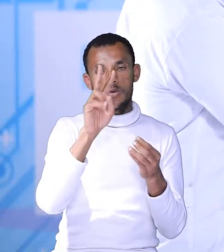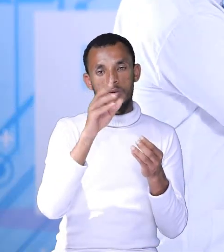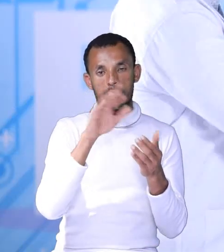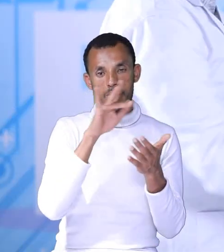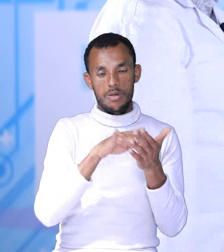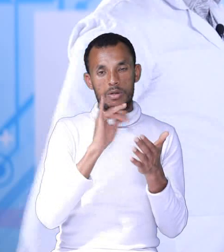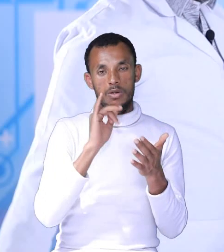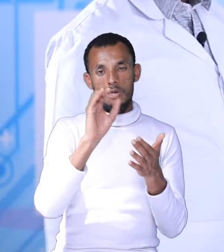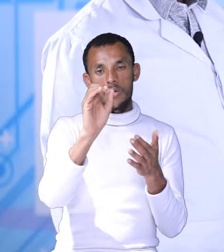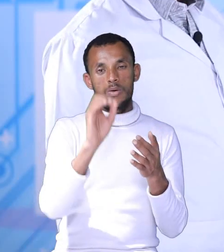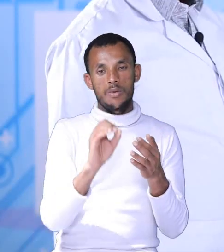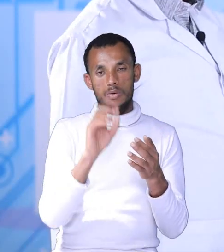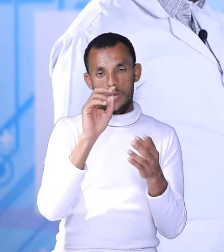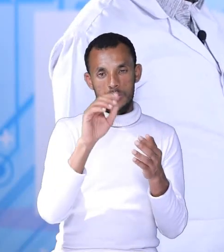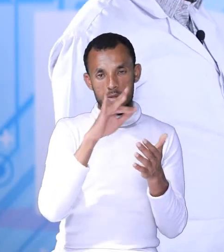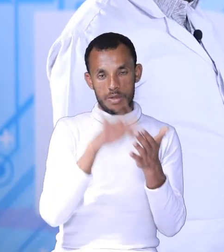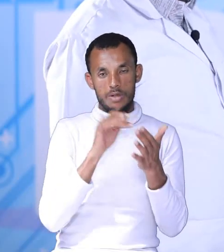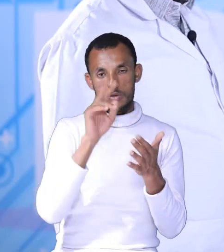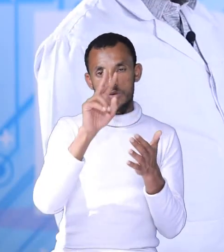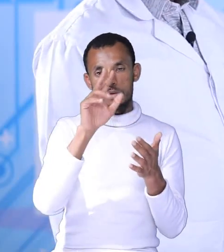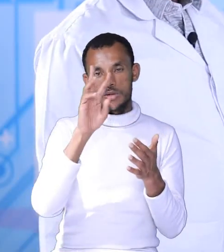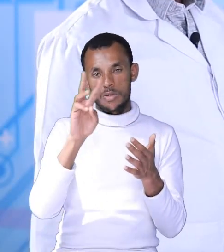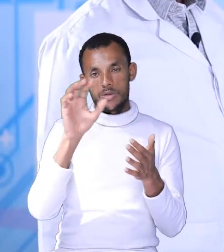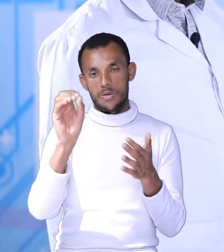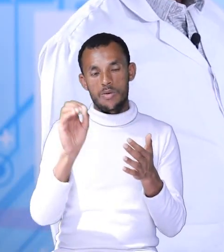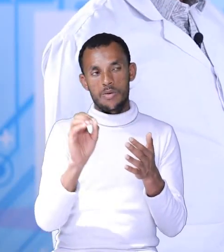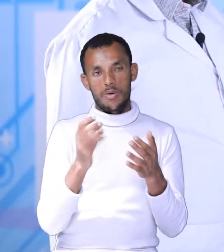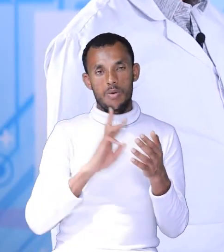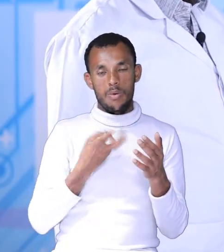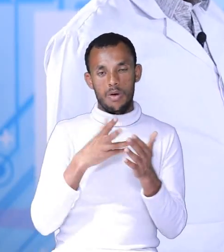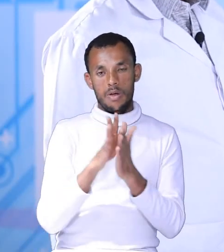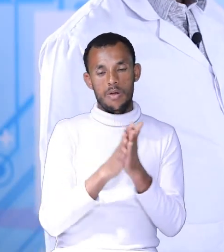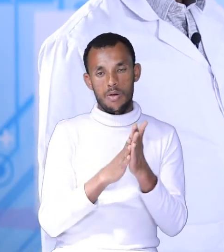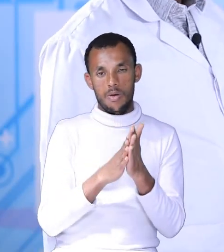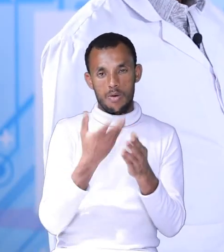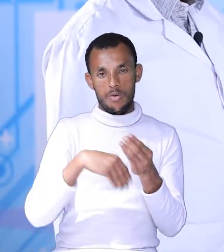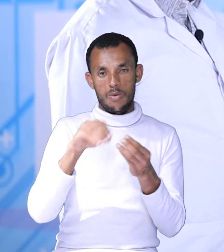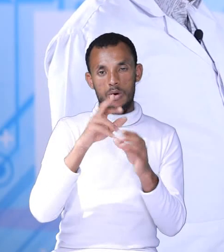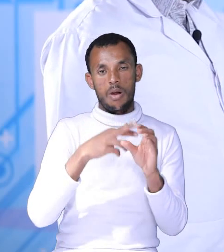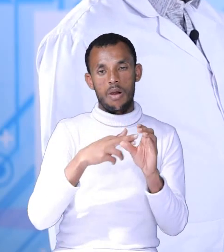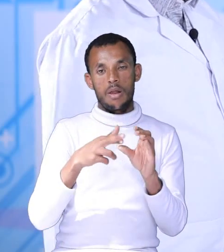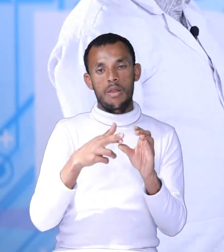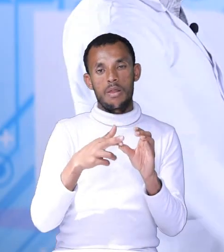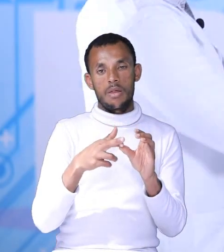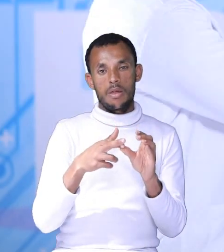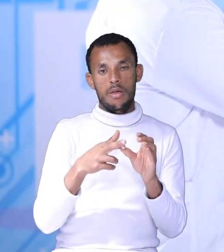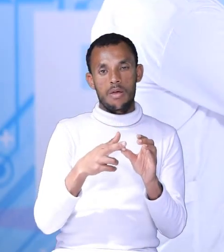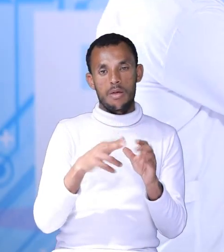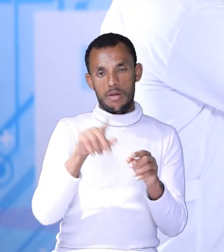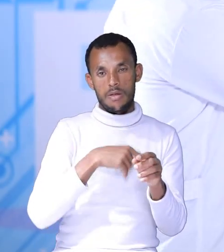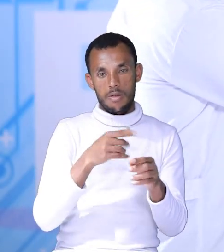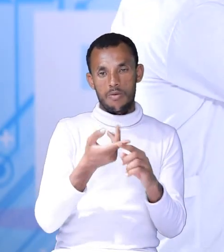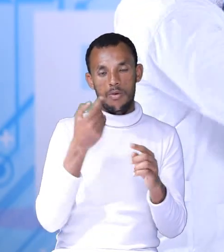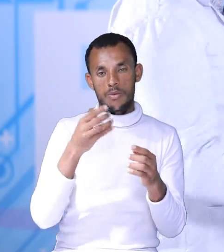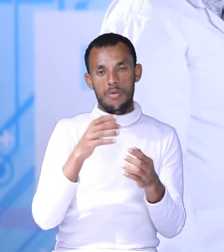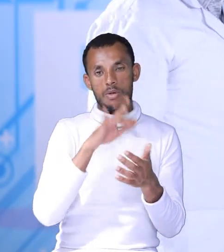center is this 2, 3, 0. And not only this one, we need also radius. So the radius is the distance from